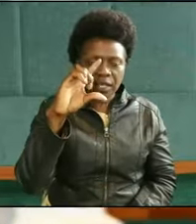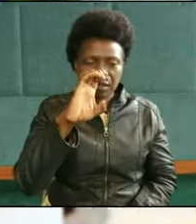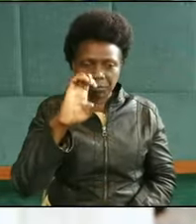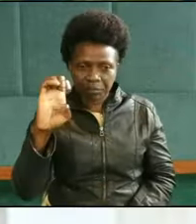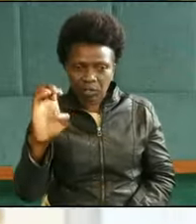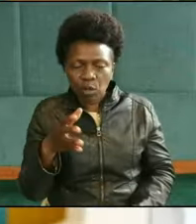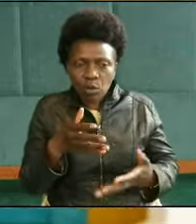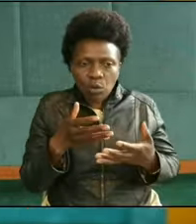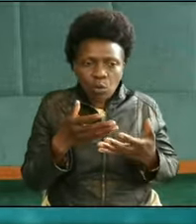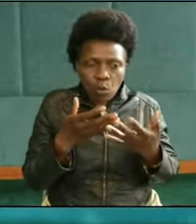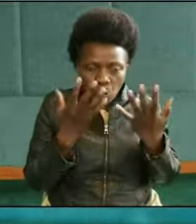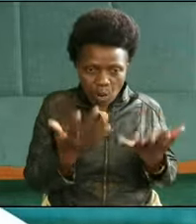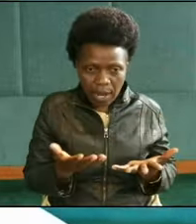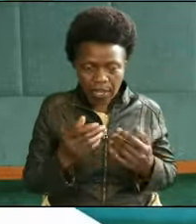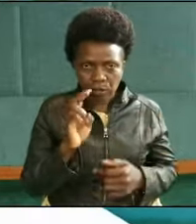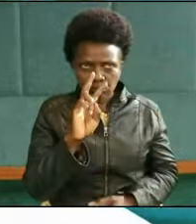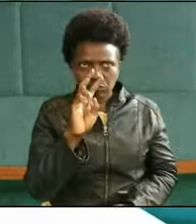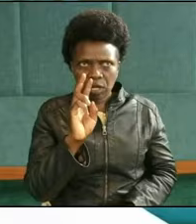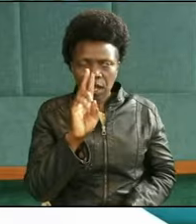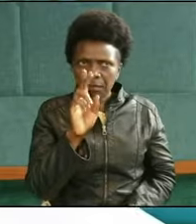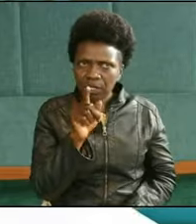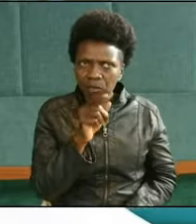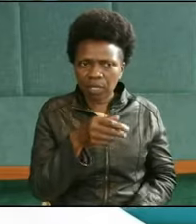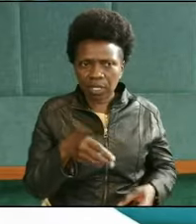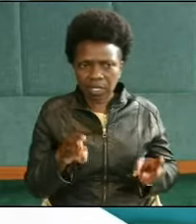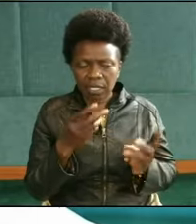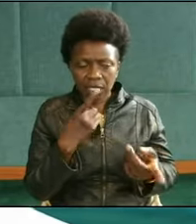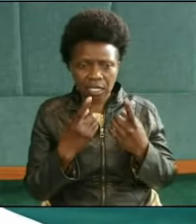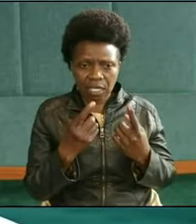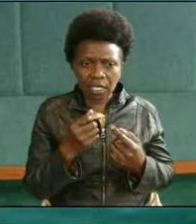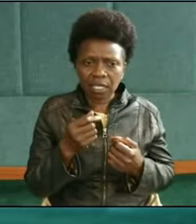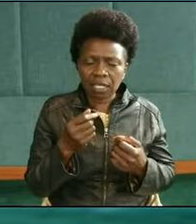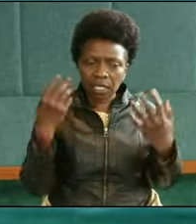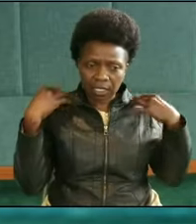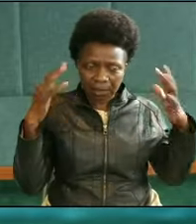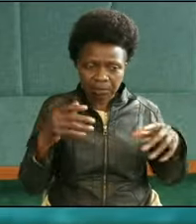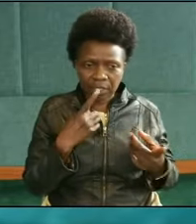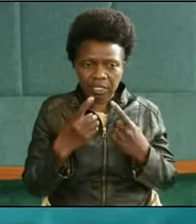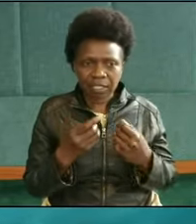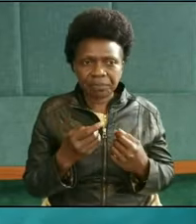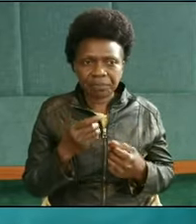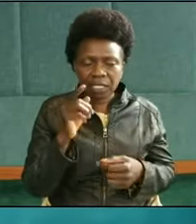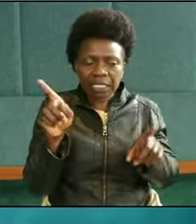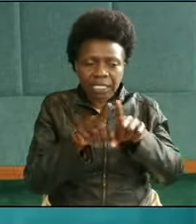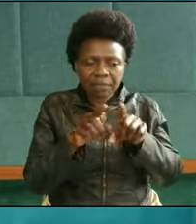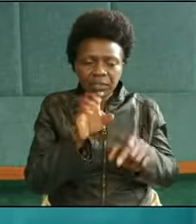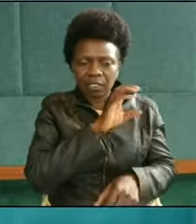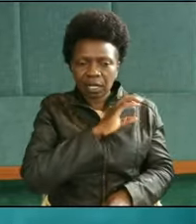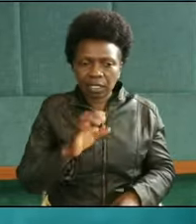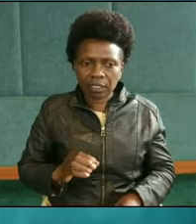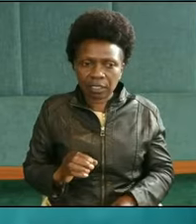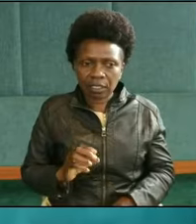this?" And then the angel says, "This same Jesus whom you have seen go